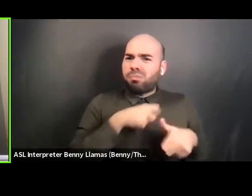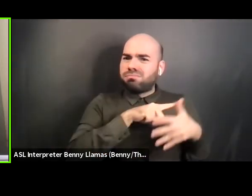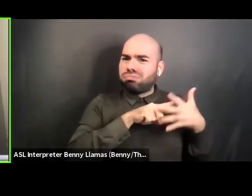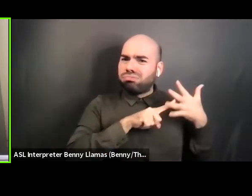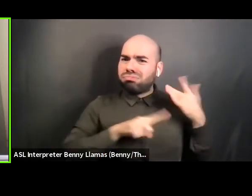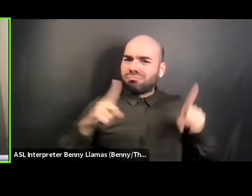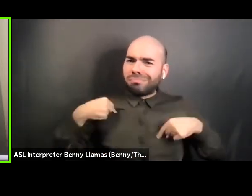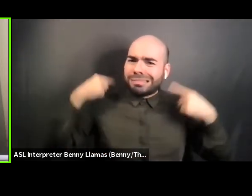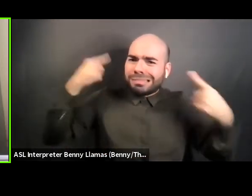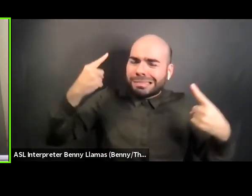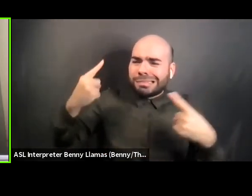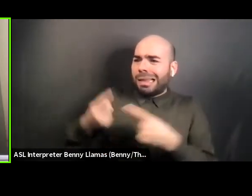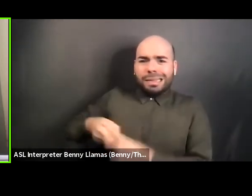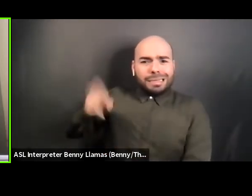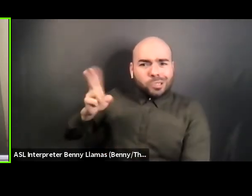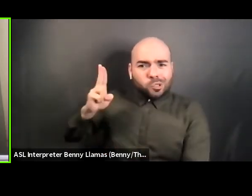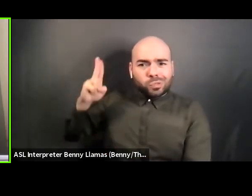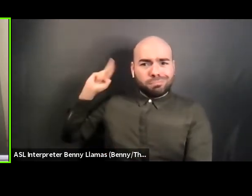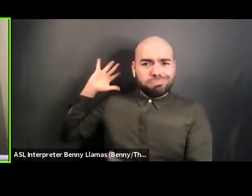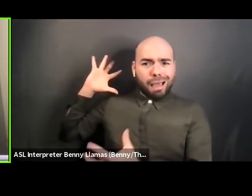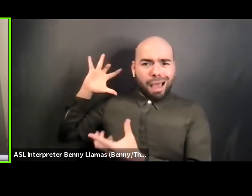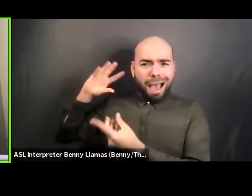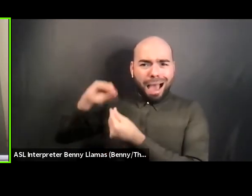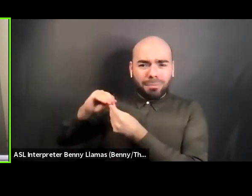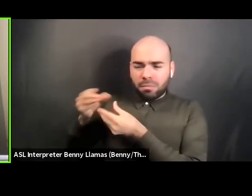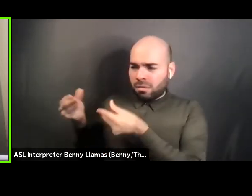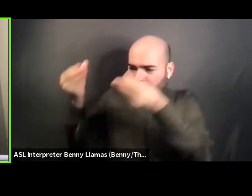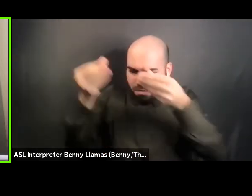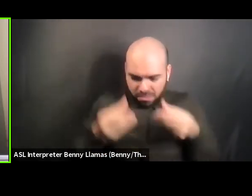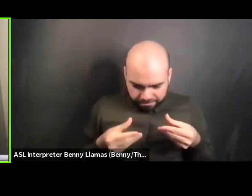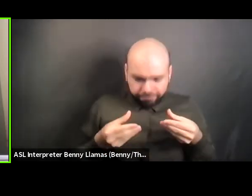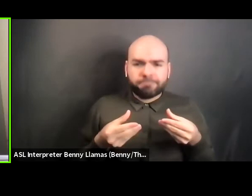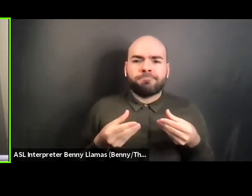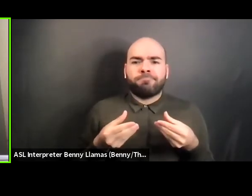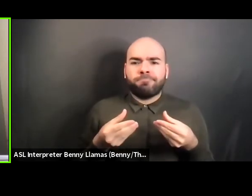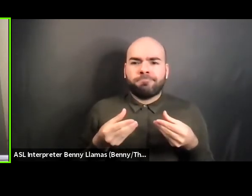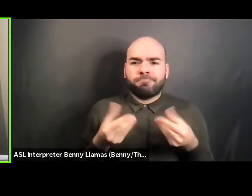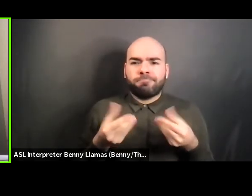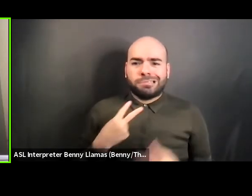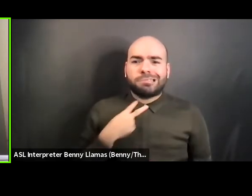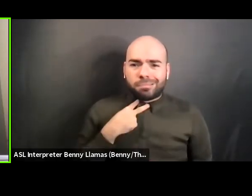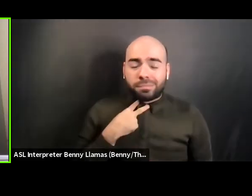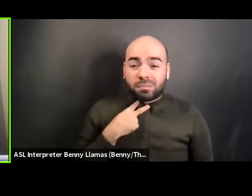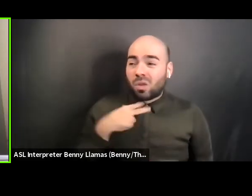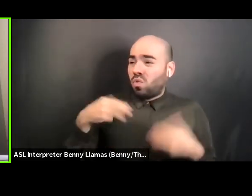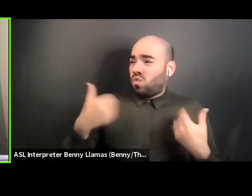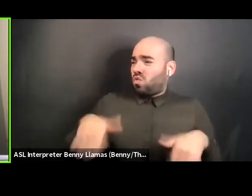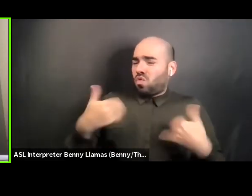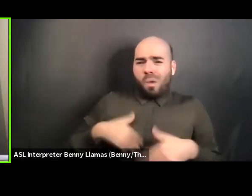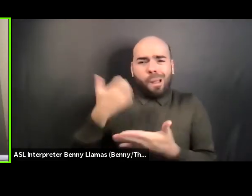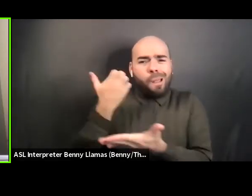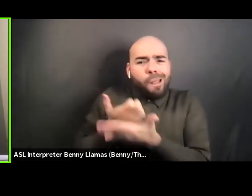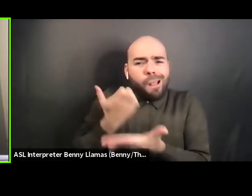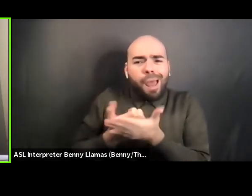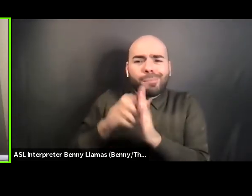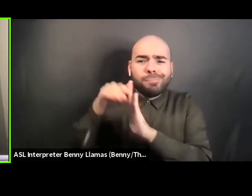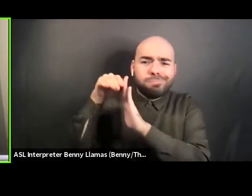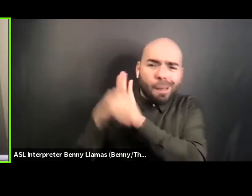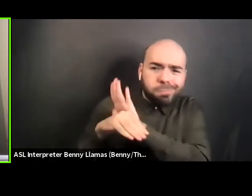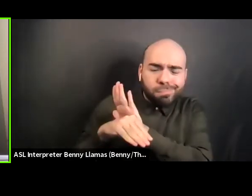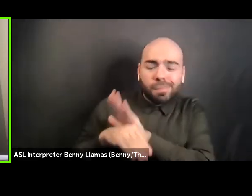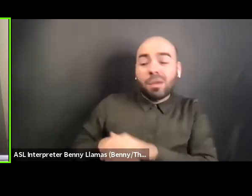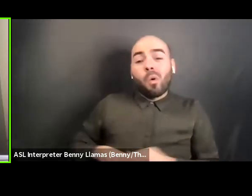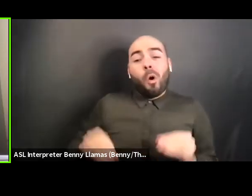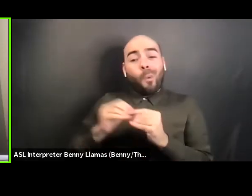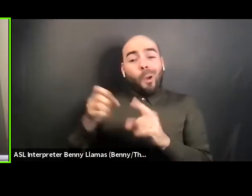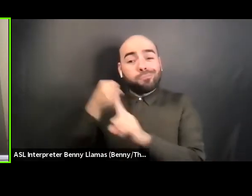inheriting a public health crisis and an economic crisis unprecedented in scale, with a much higher impact on